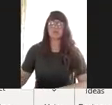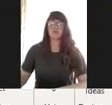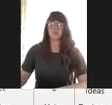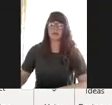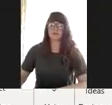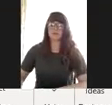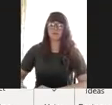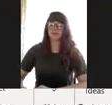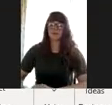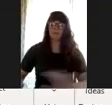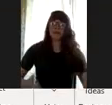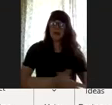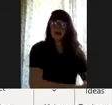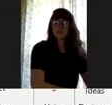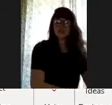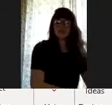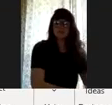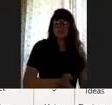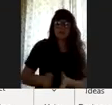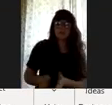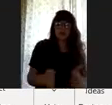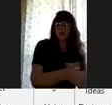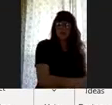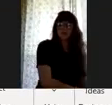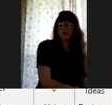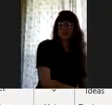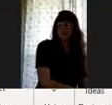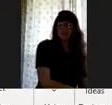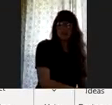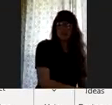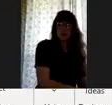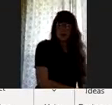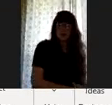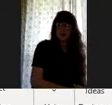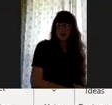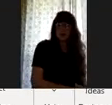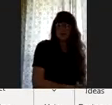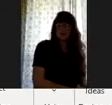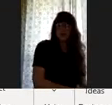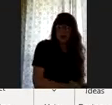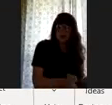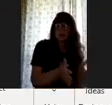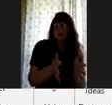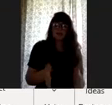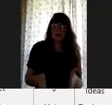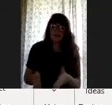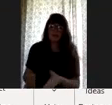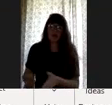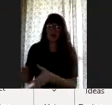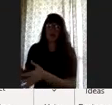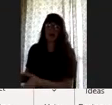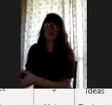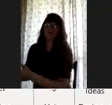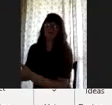not disappoint, because, so here we're going to go, this is why, this is the result of, because the love of